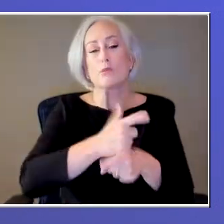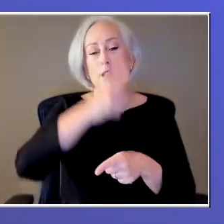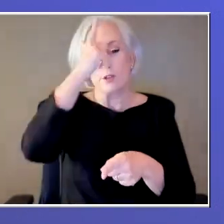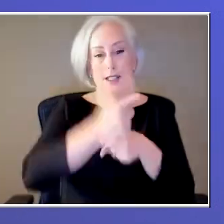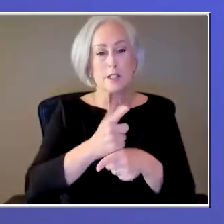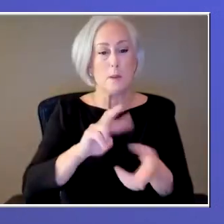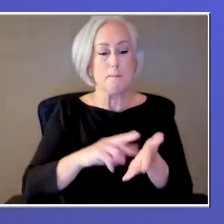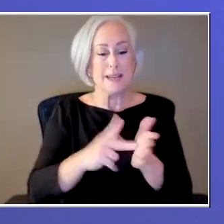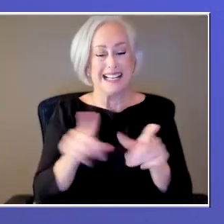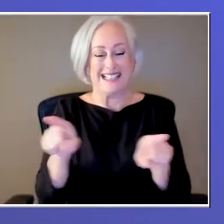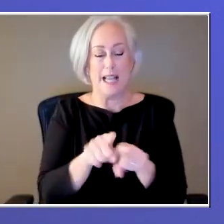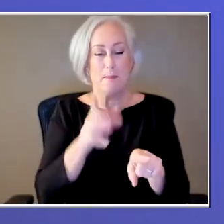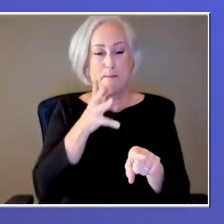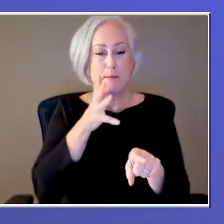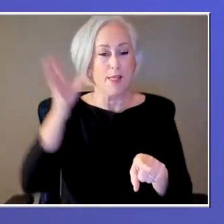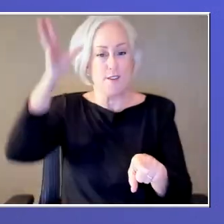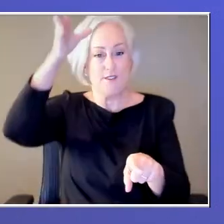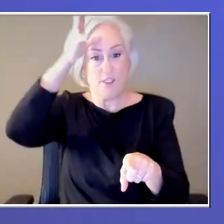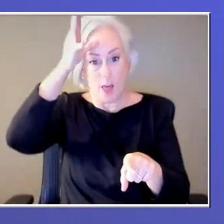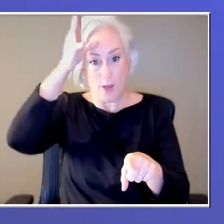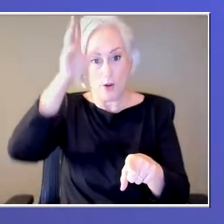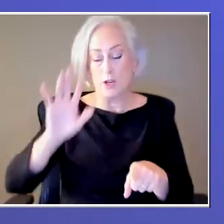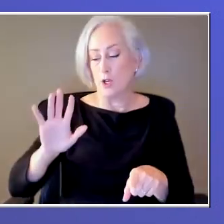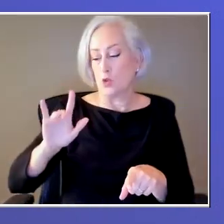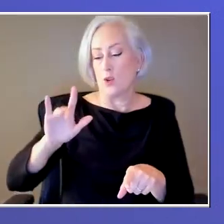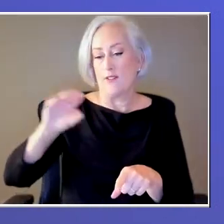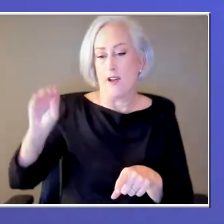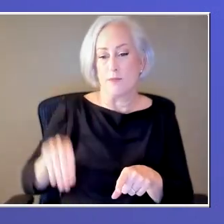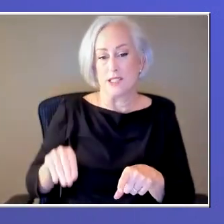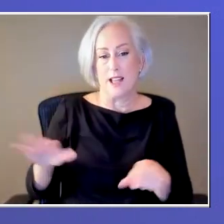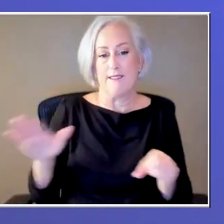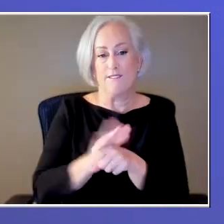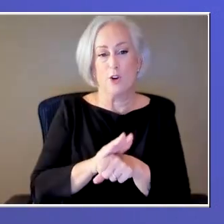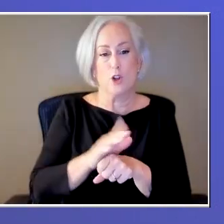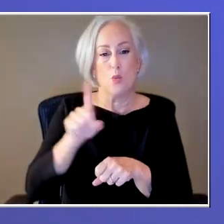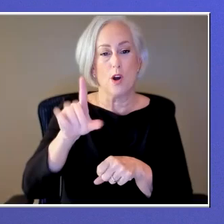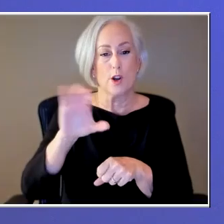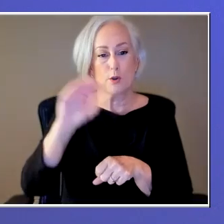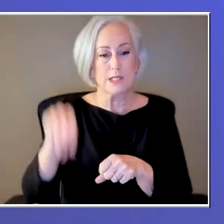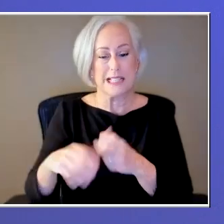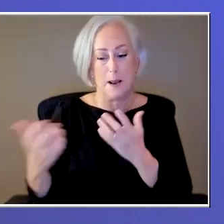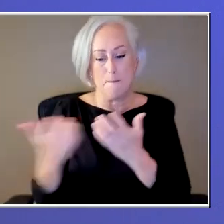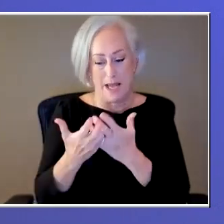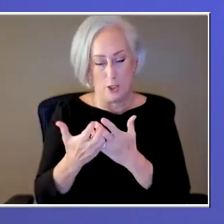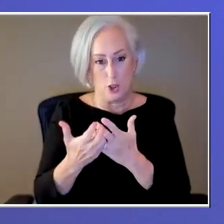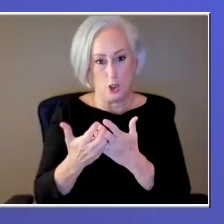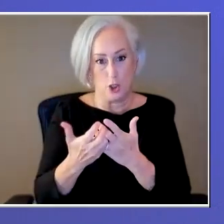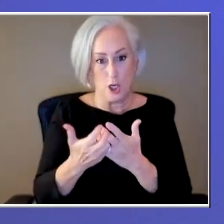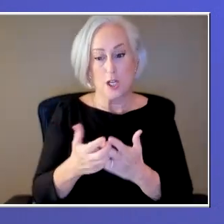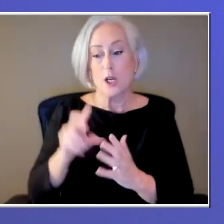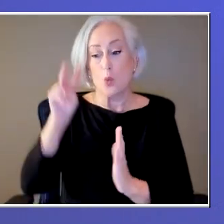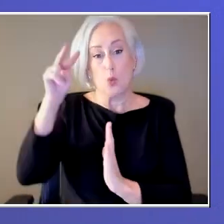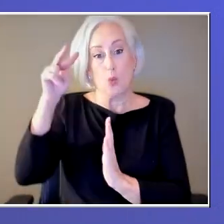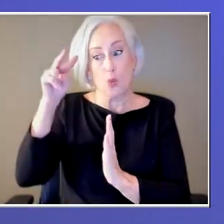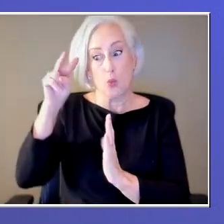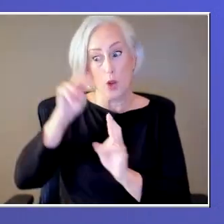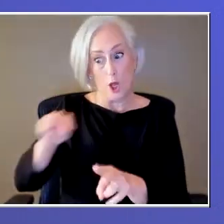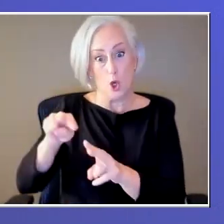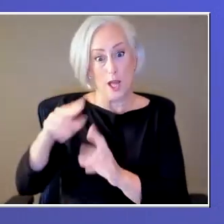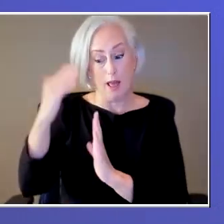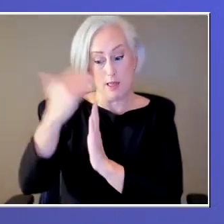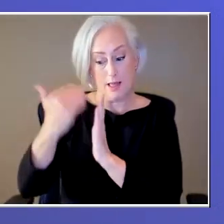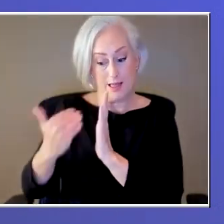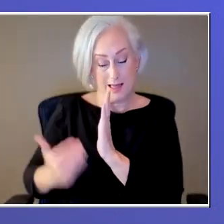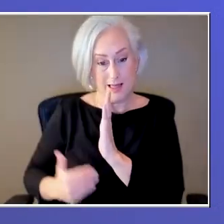a 25% chance that that sibling is going to be a full match to you. When we're looking on the registry, it depends on